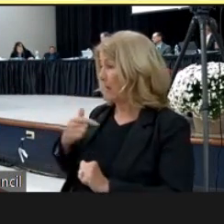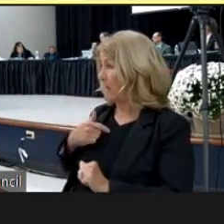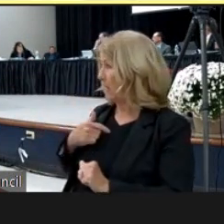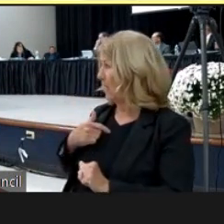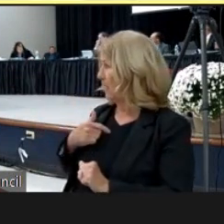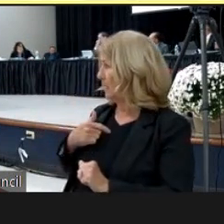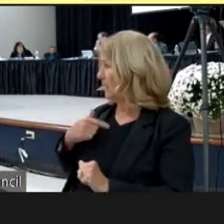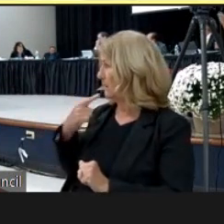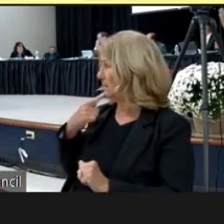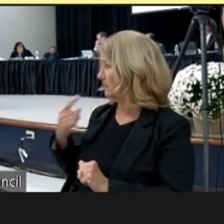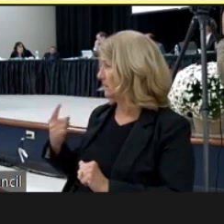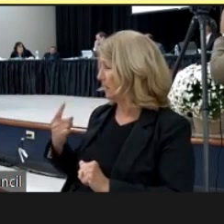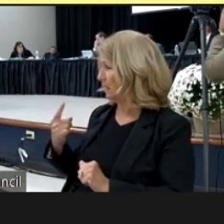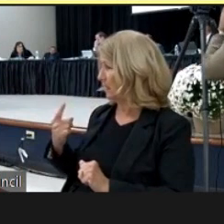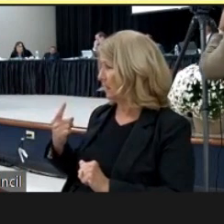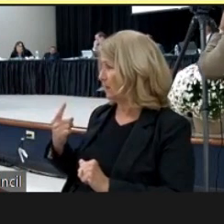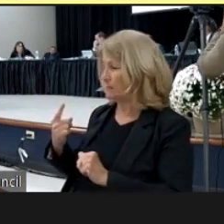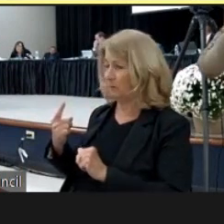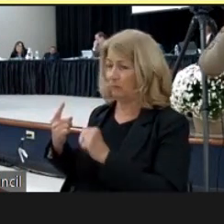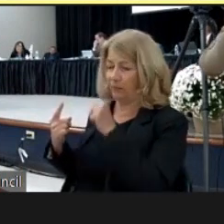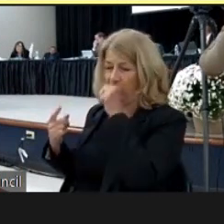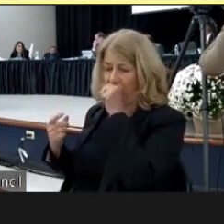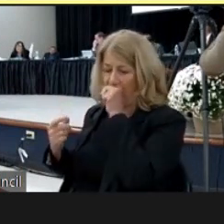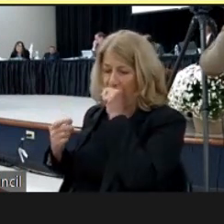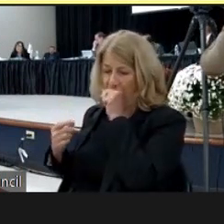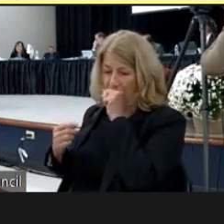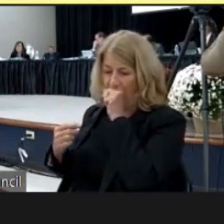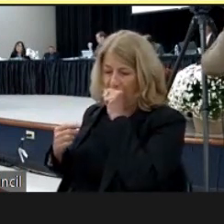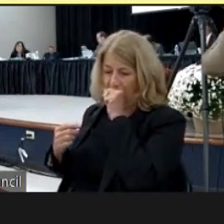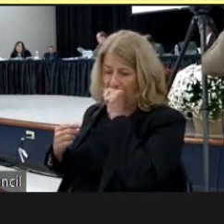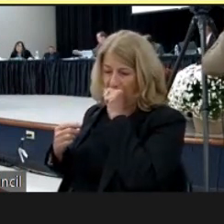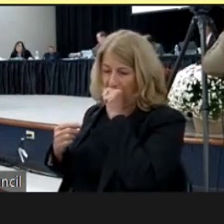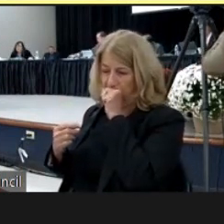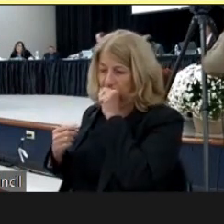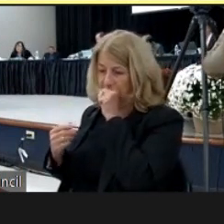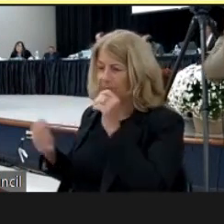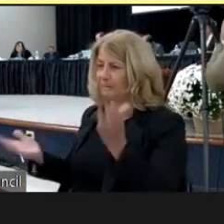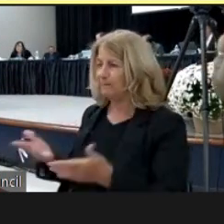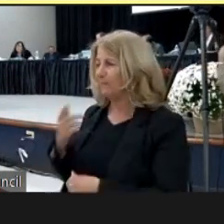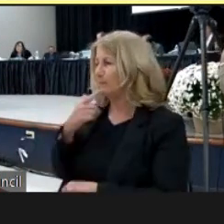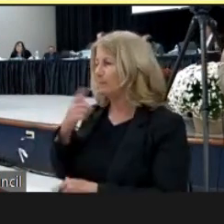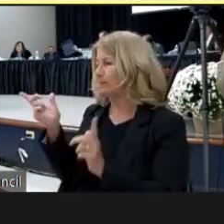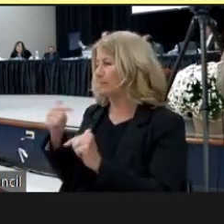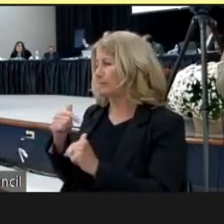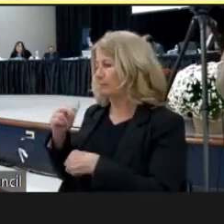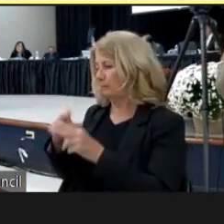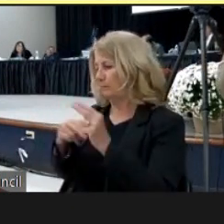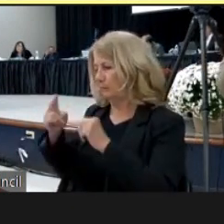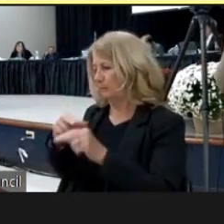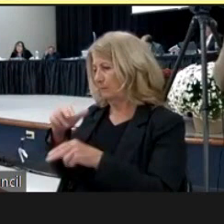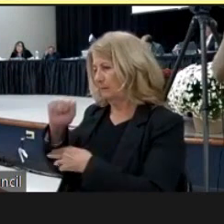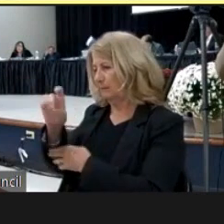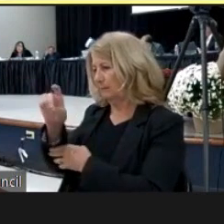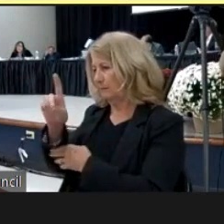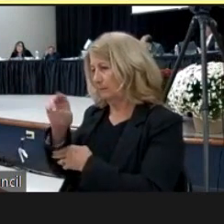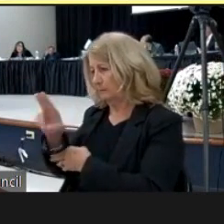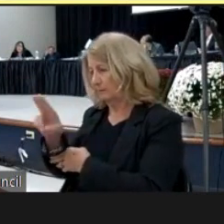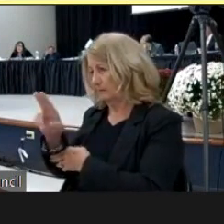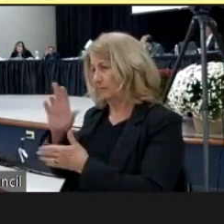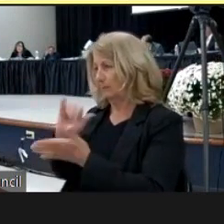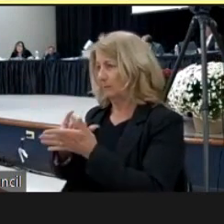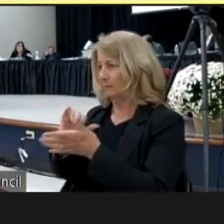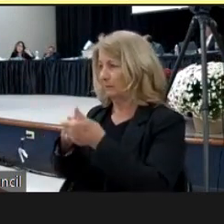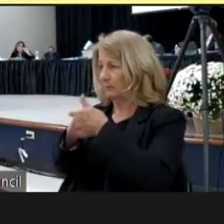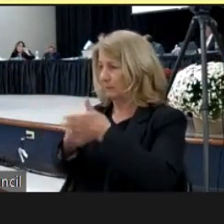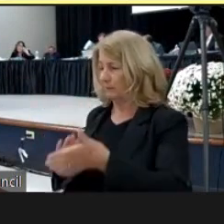that? Because here it said, when you built the ADU, that it be compatible and have pretty much